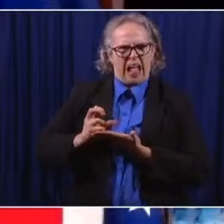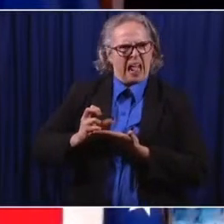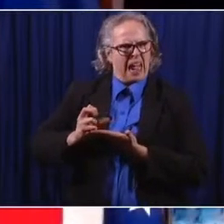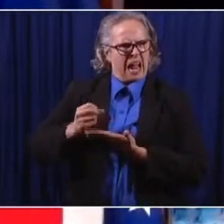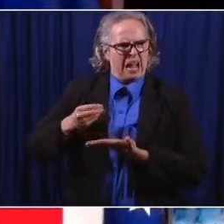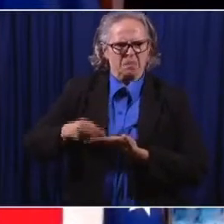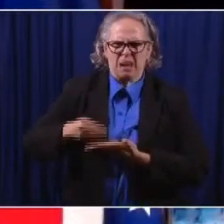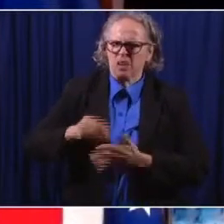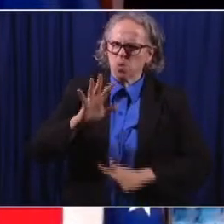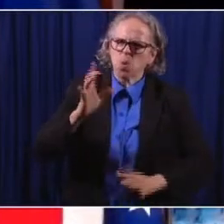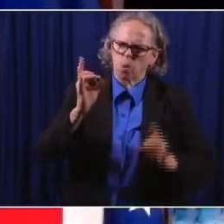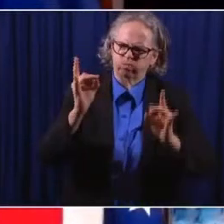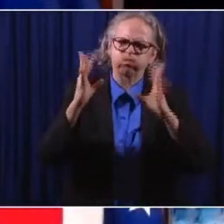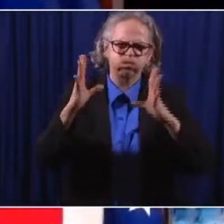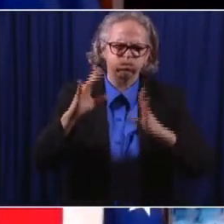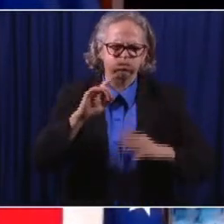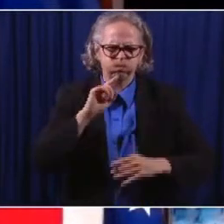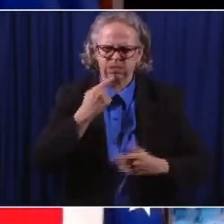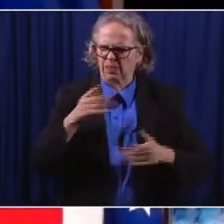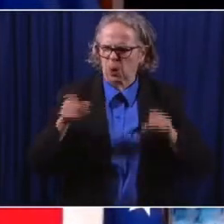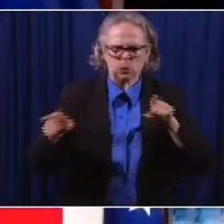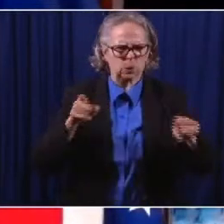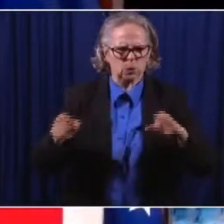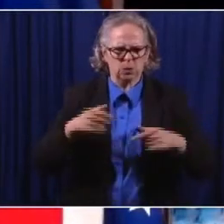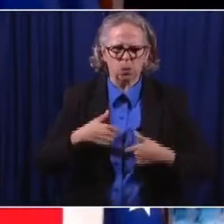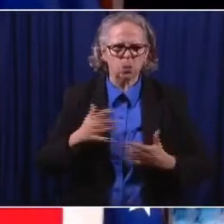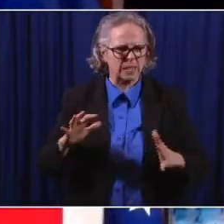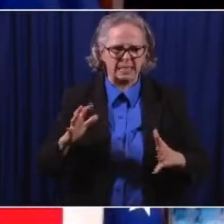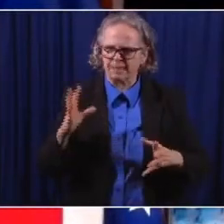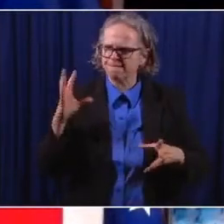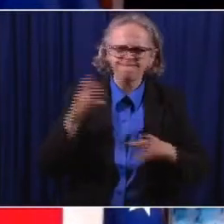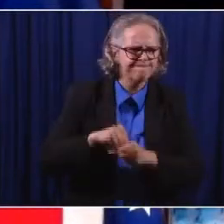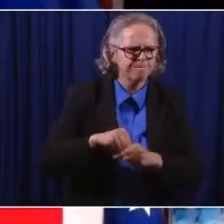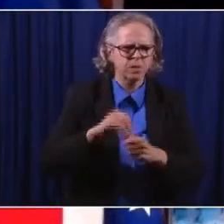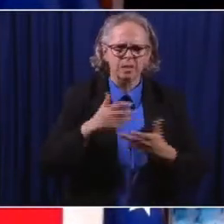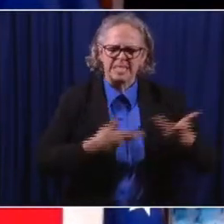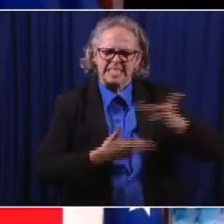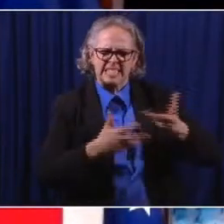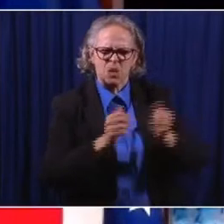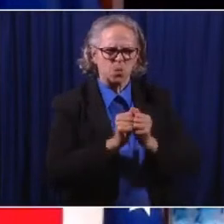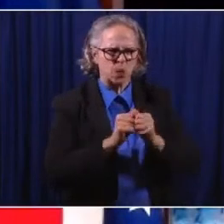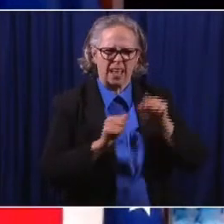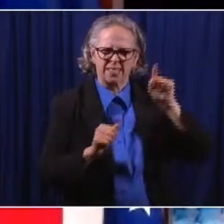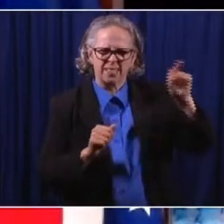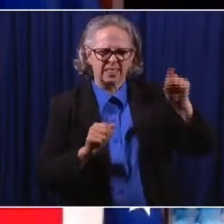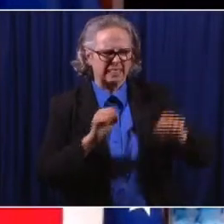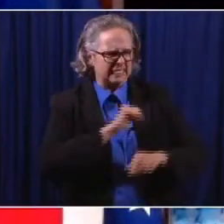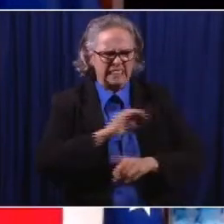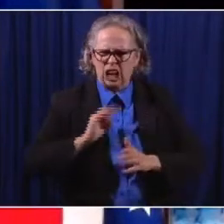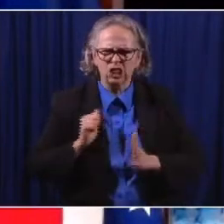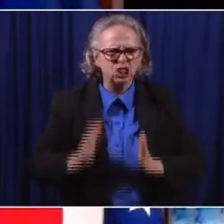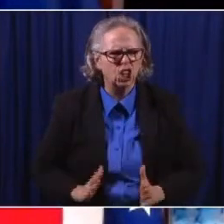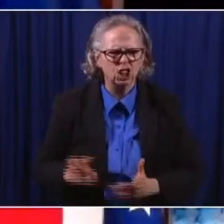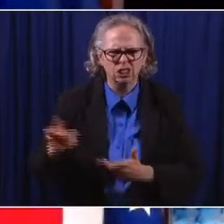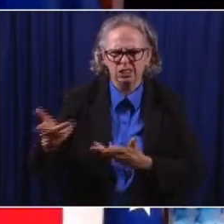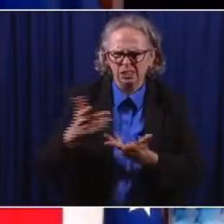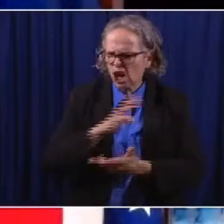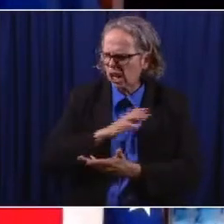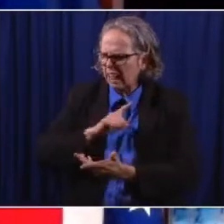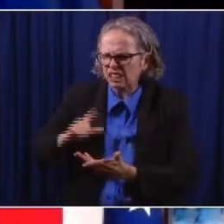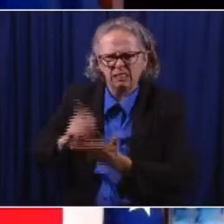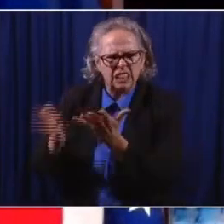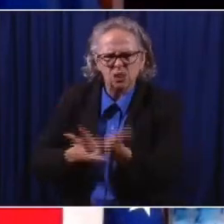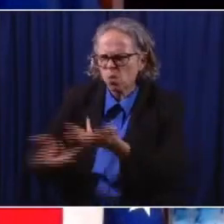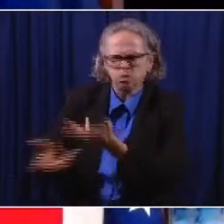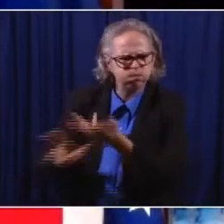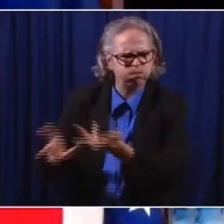consider, and we have been actively engaged, and we know our congressional delegation is engaged at making sure that we're doing this. And I